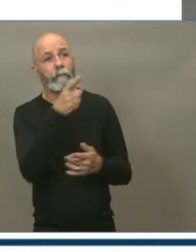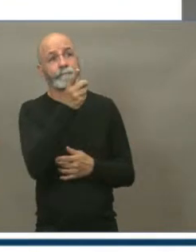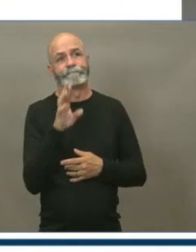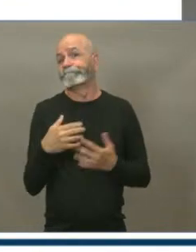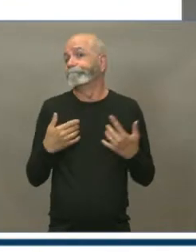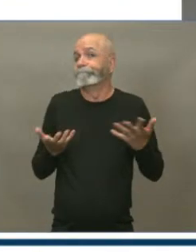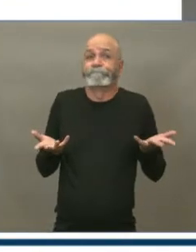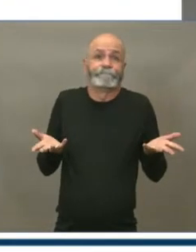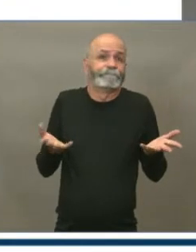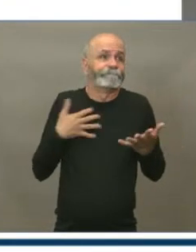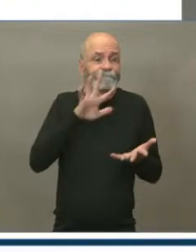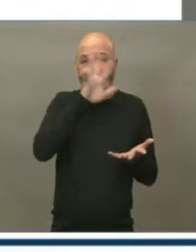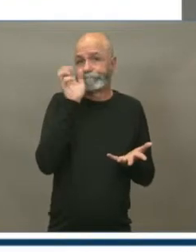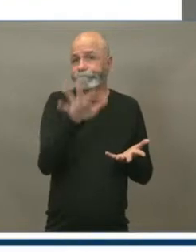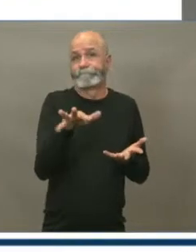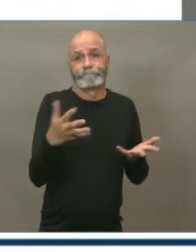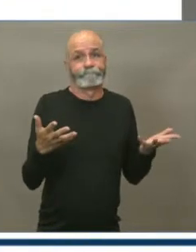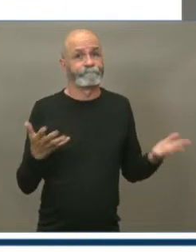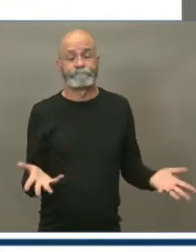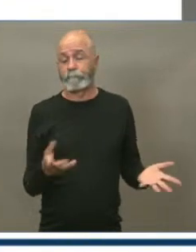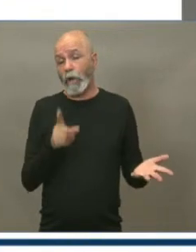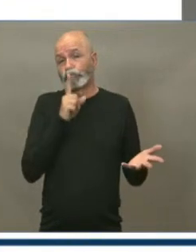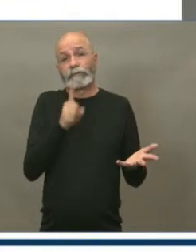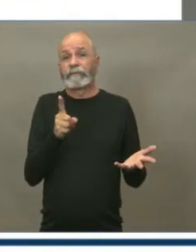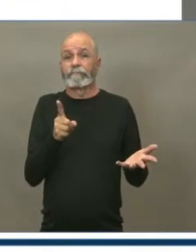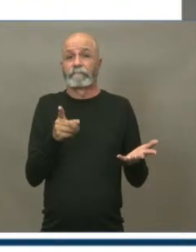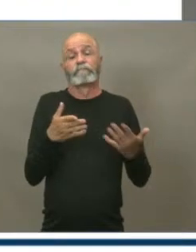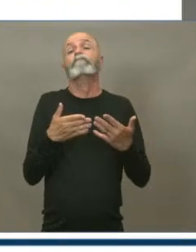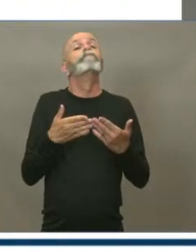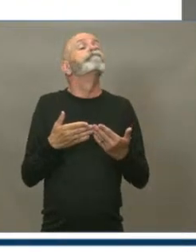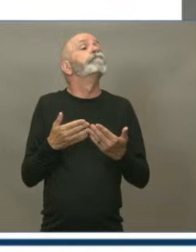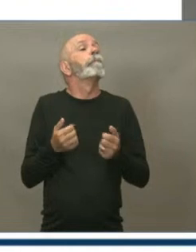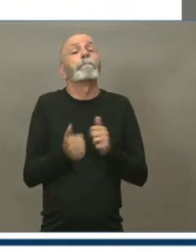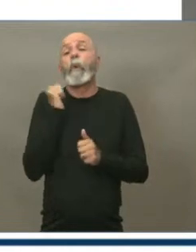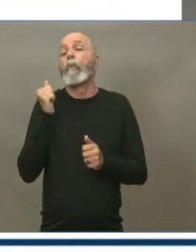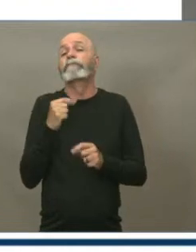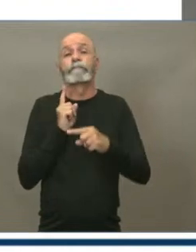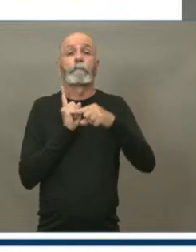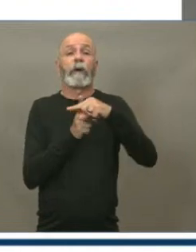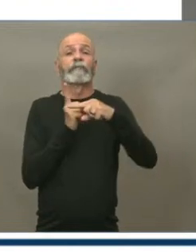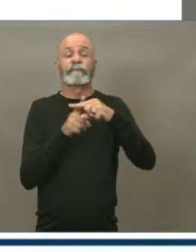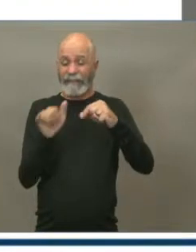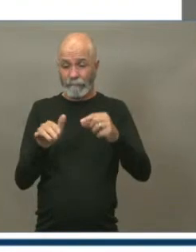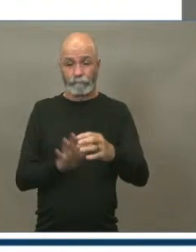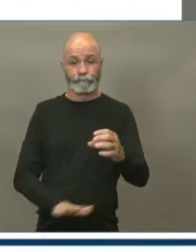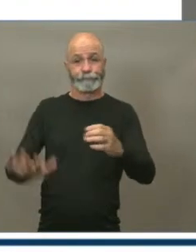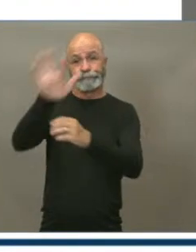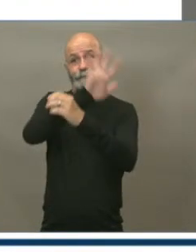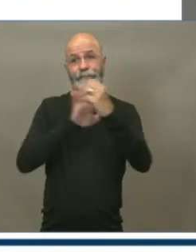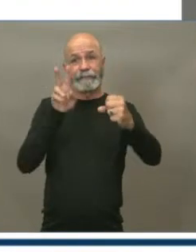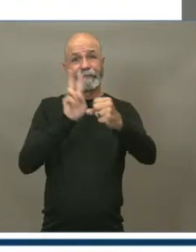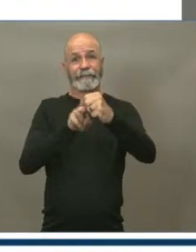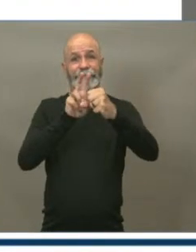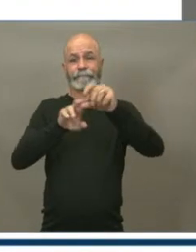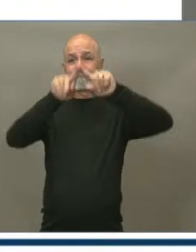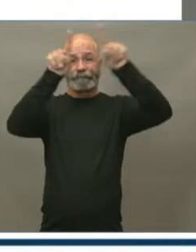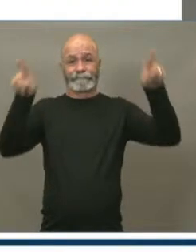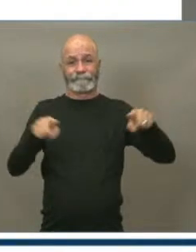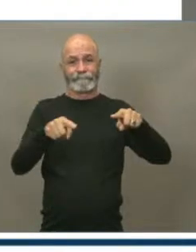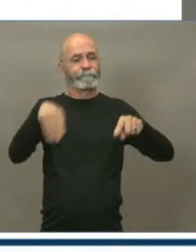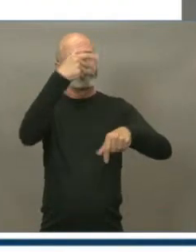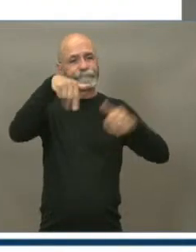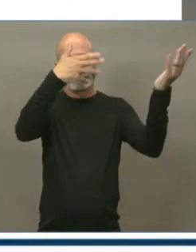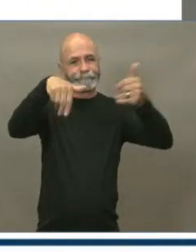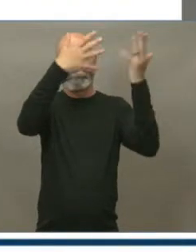the bulk of our cases have been in Central Zone, that there would be people from Central Zone. But we do know